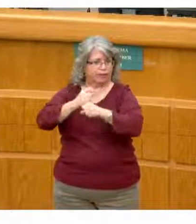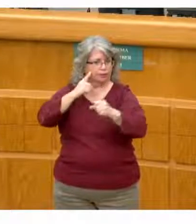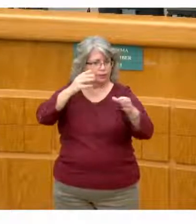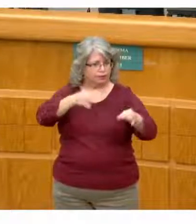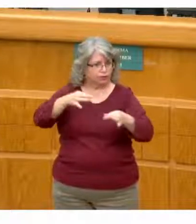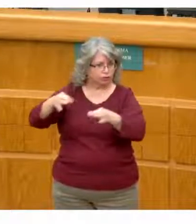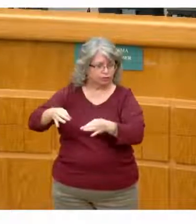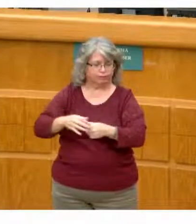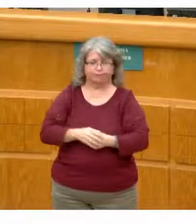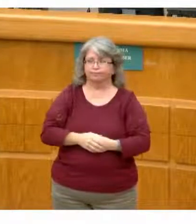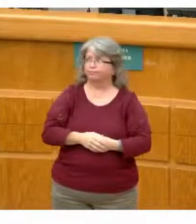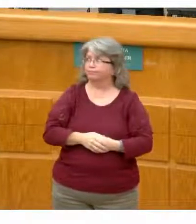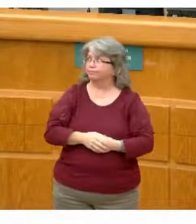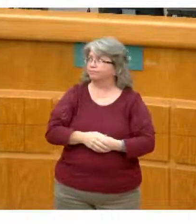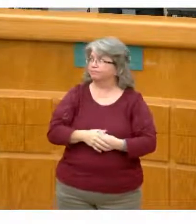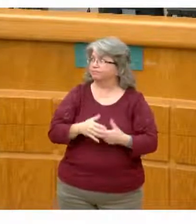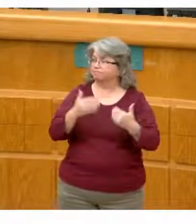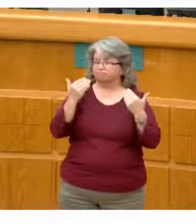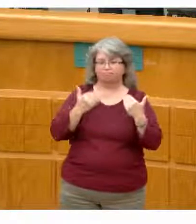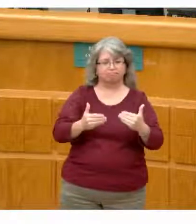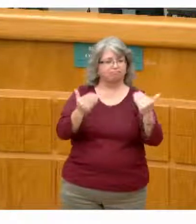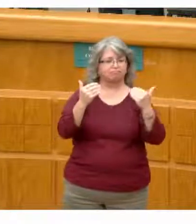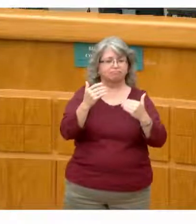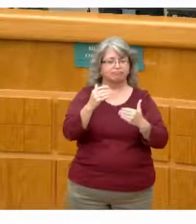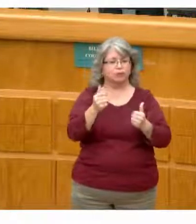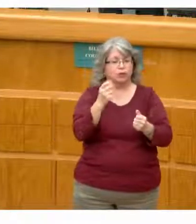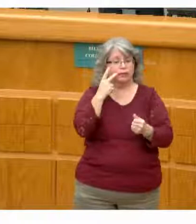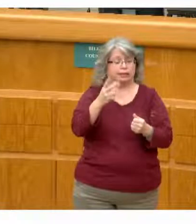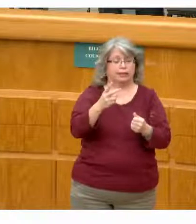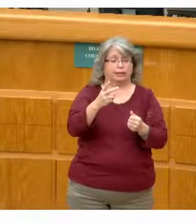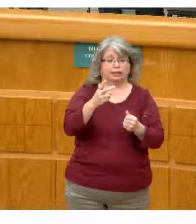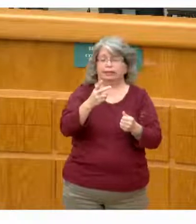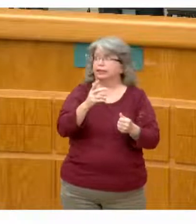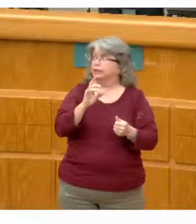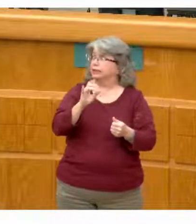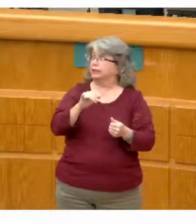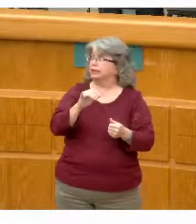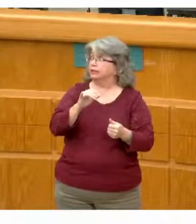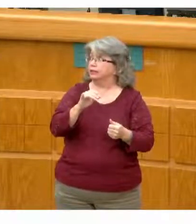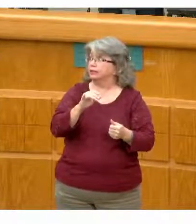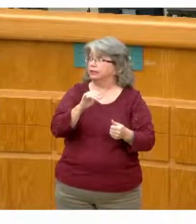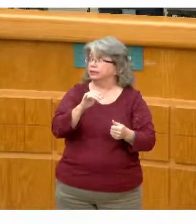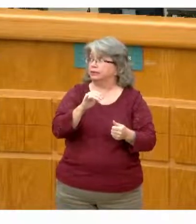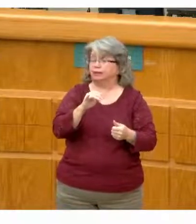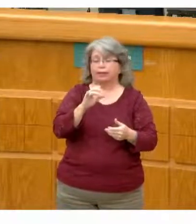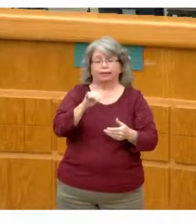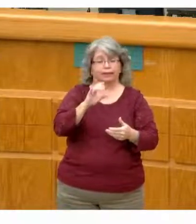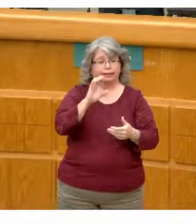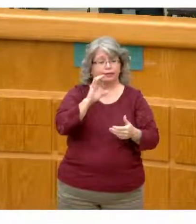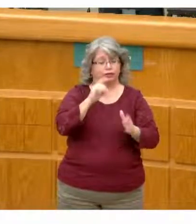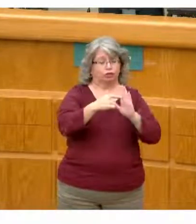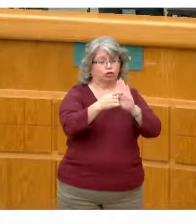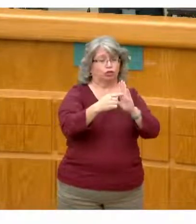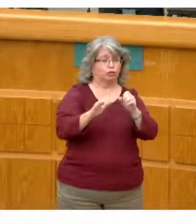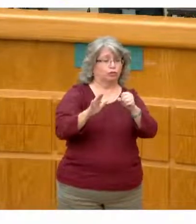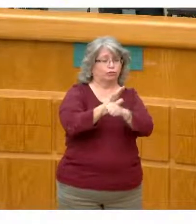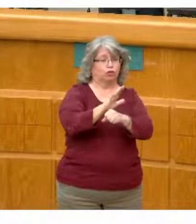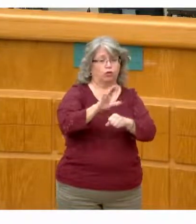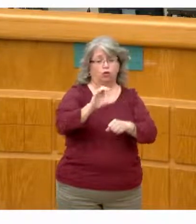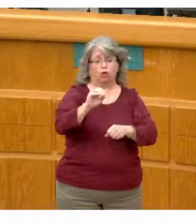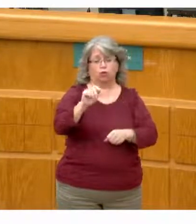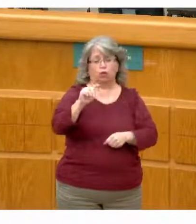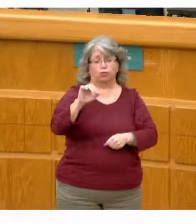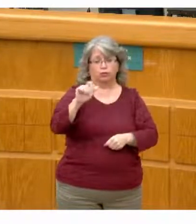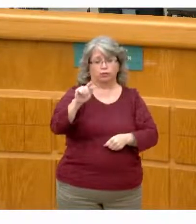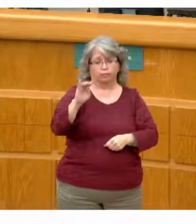cases. As you could see from the picture of Nueces, now we're looking at the picture of the Coastal Bend. The cases, which